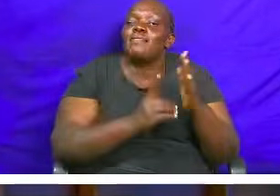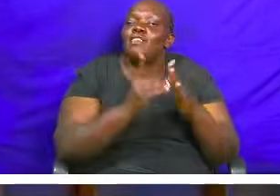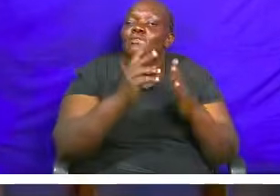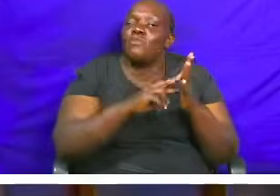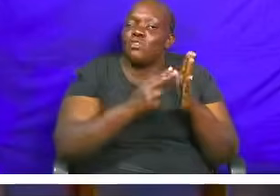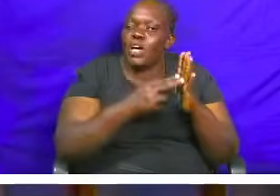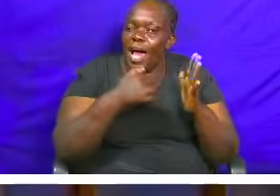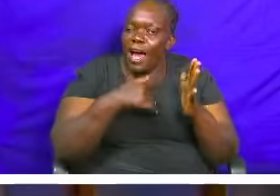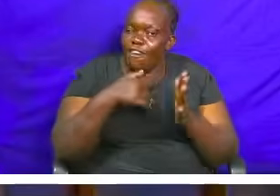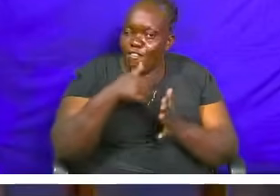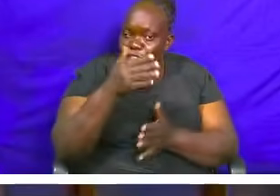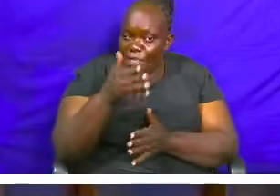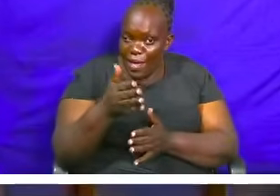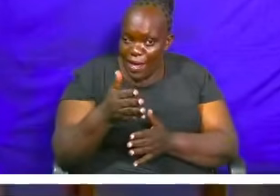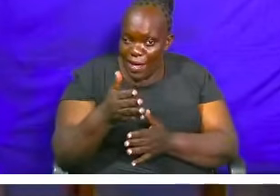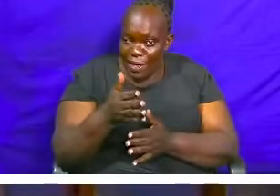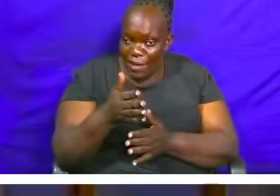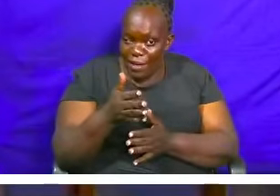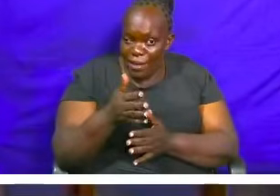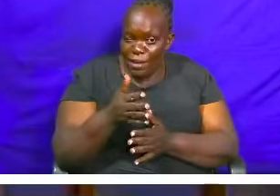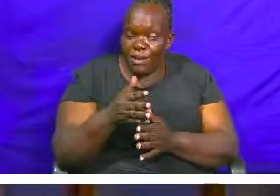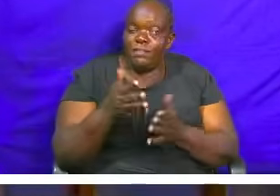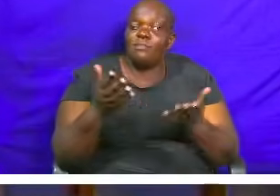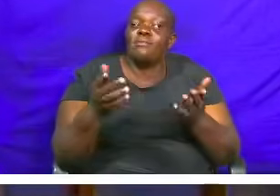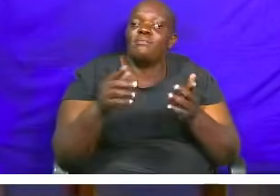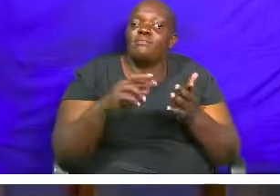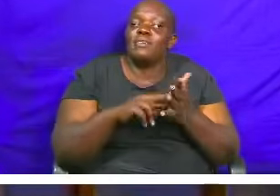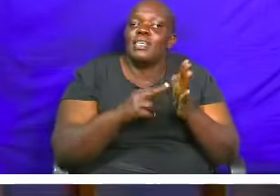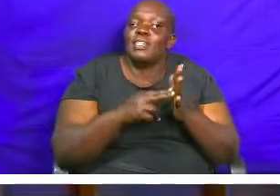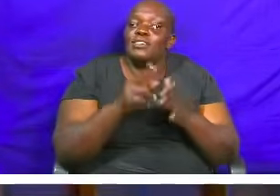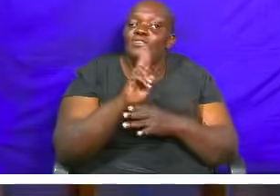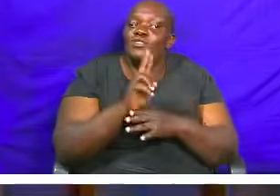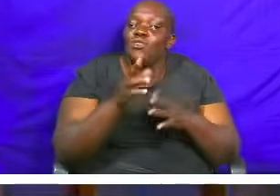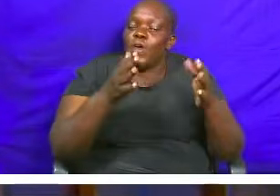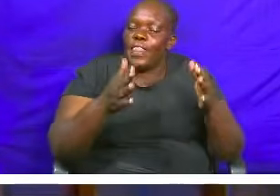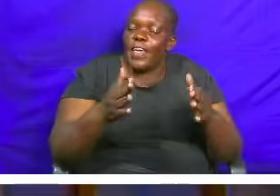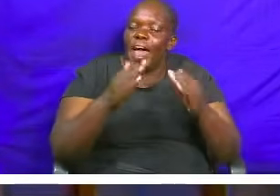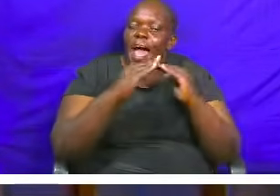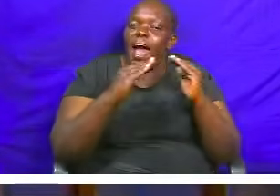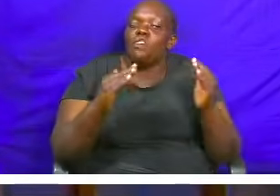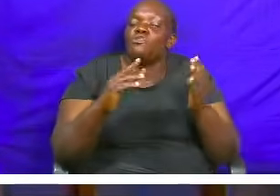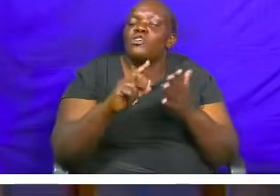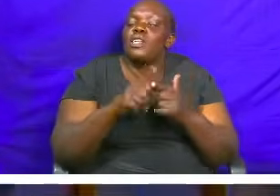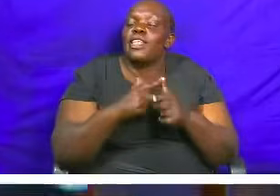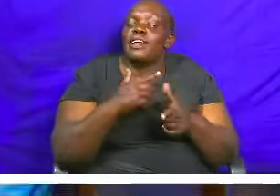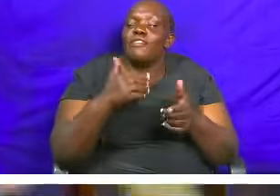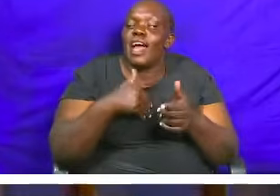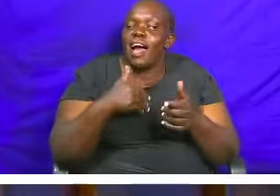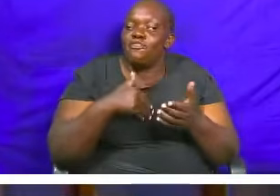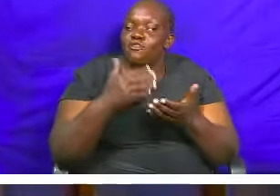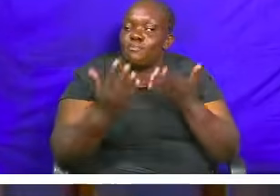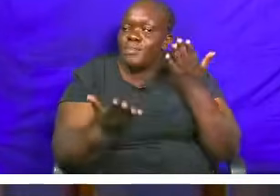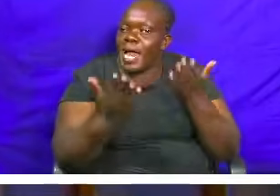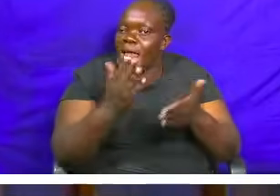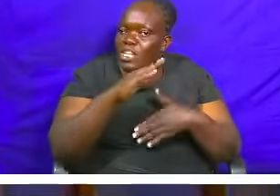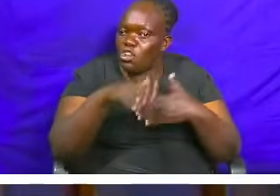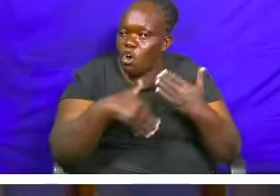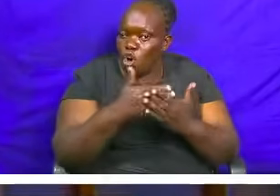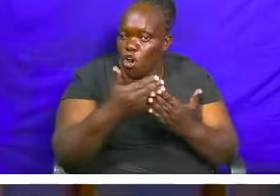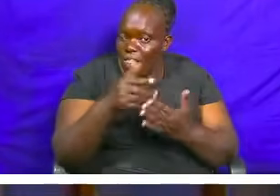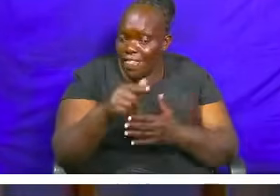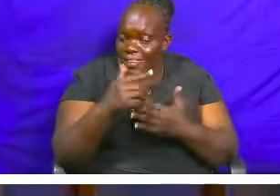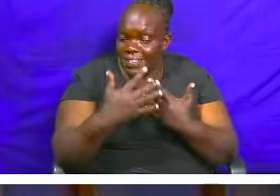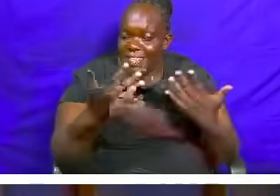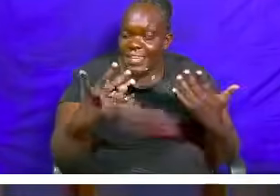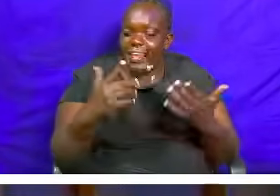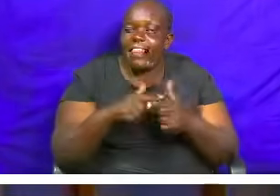there are recurrent expenditures you have within the house. So we have to balance all these things, and then